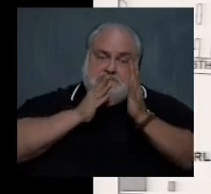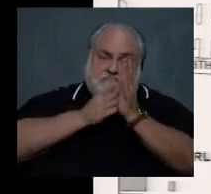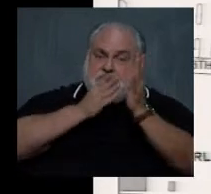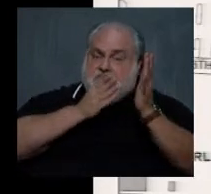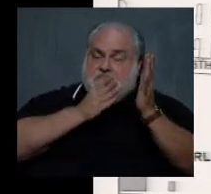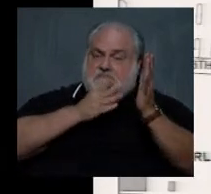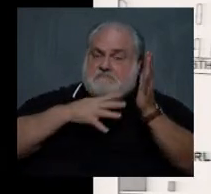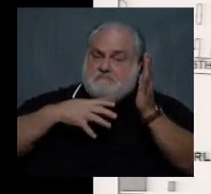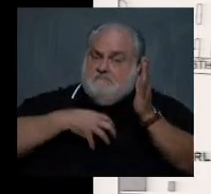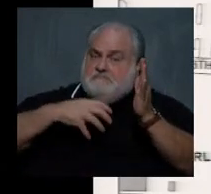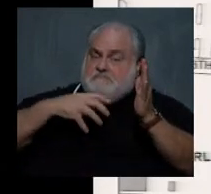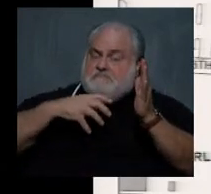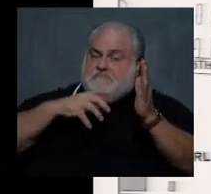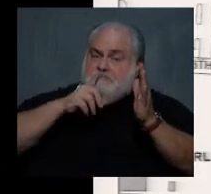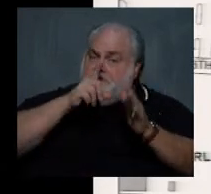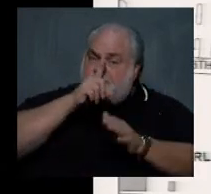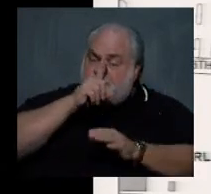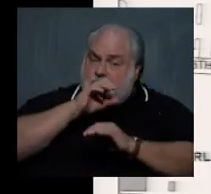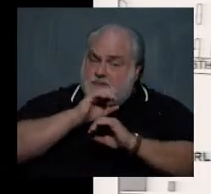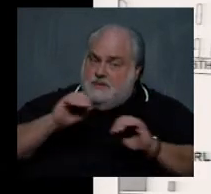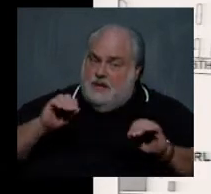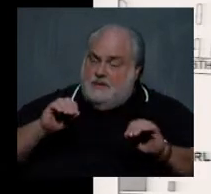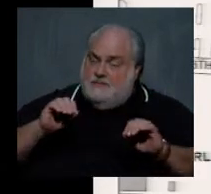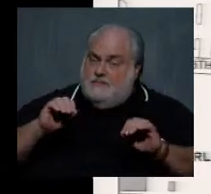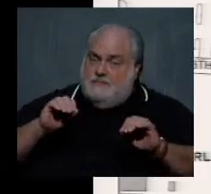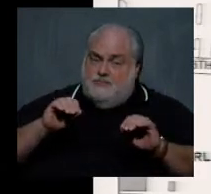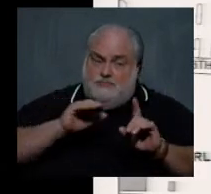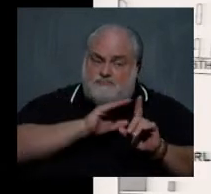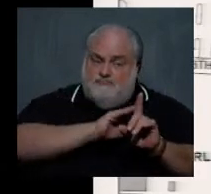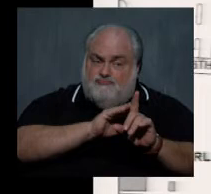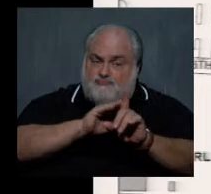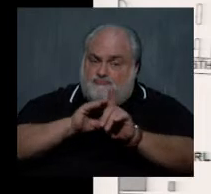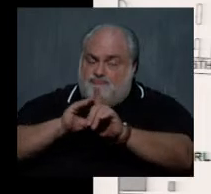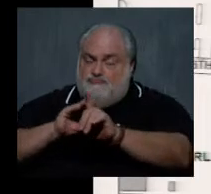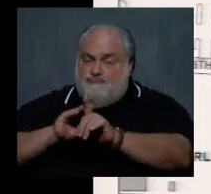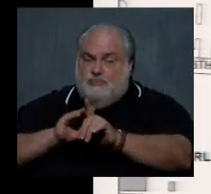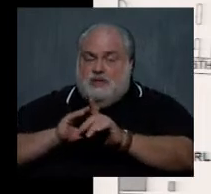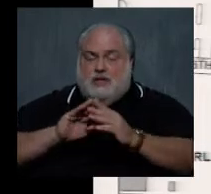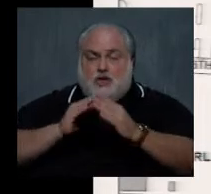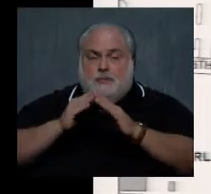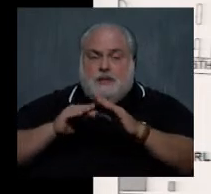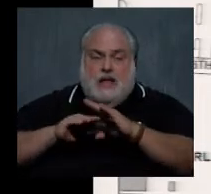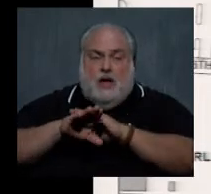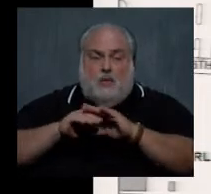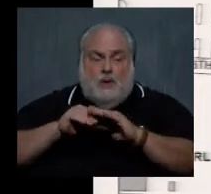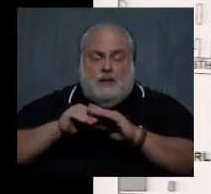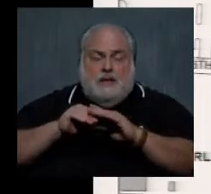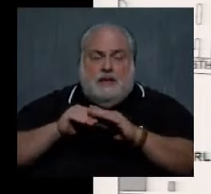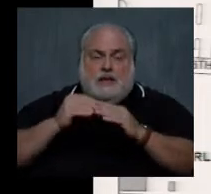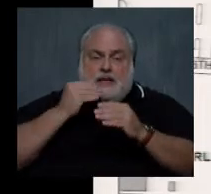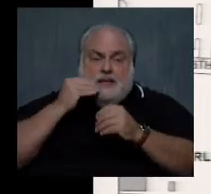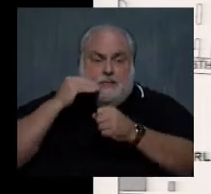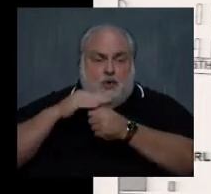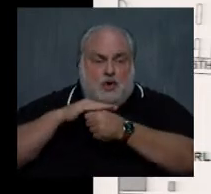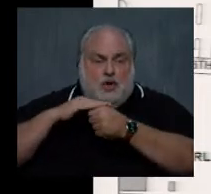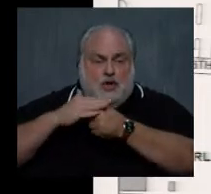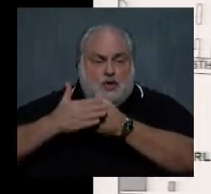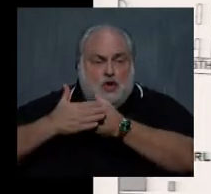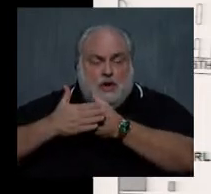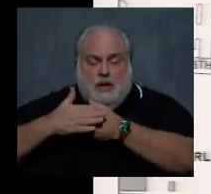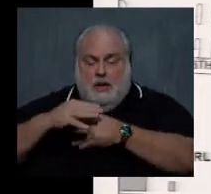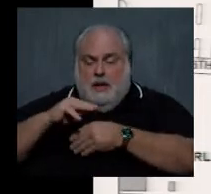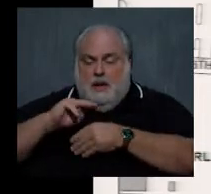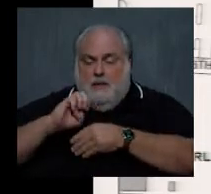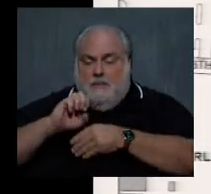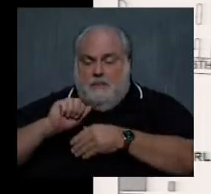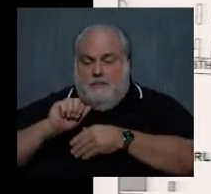to within that 200 feet. We notified the Community Outreach Neighborhood Association and Meadowbrook